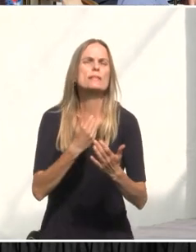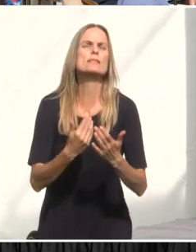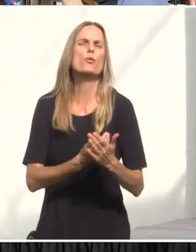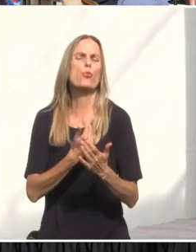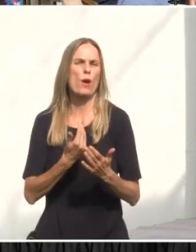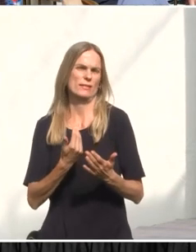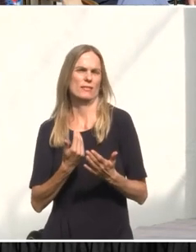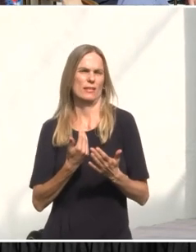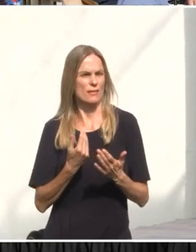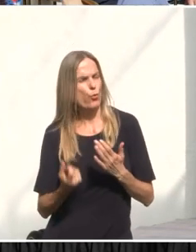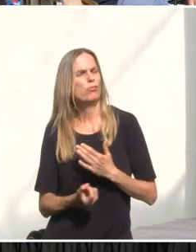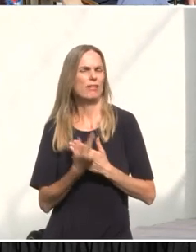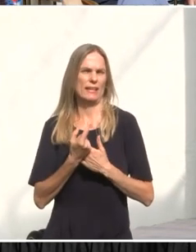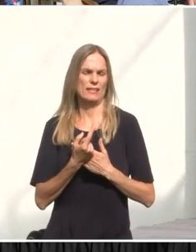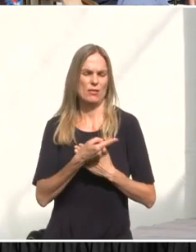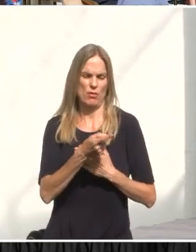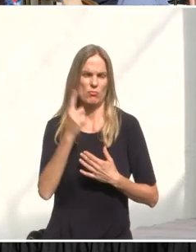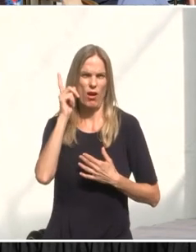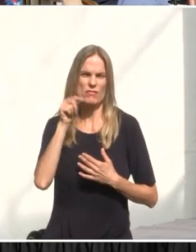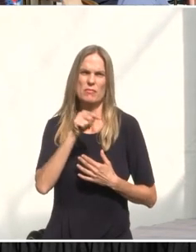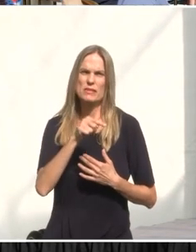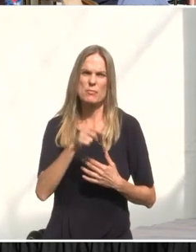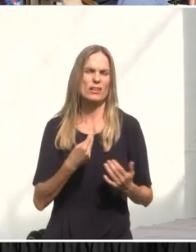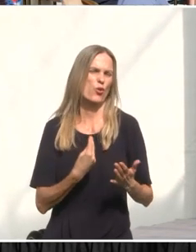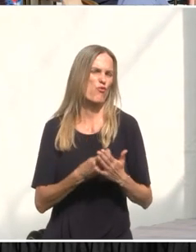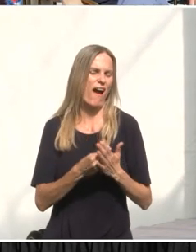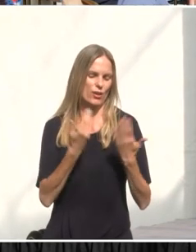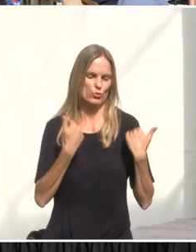that they are worthy of the help that they should have.